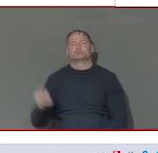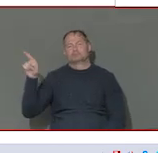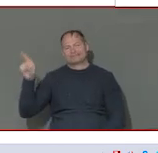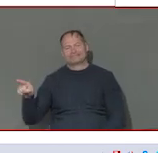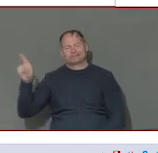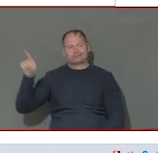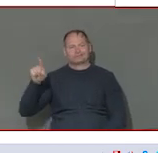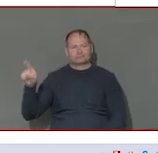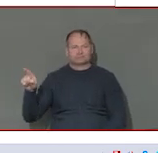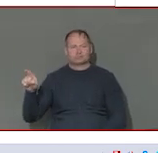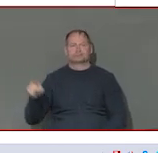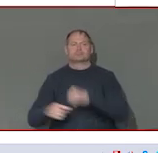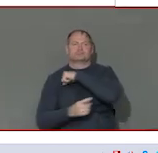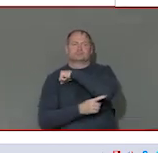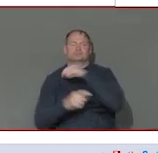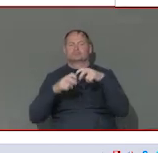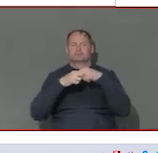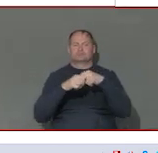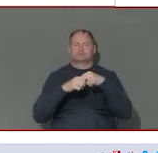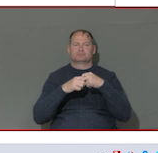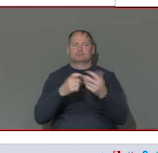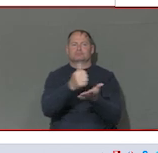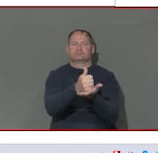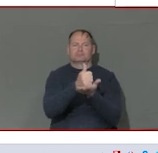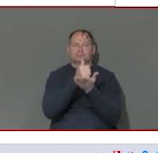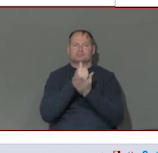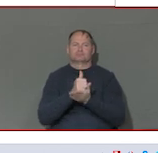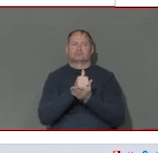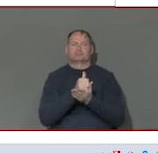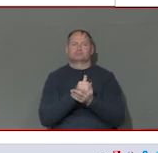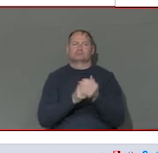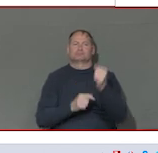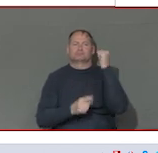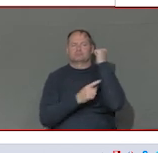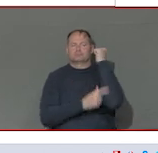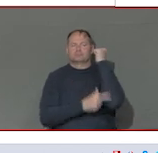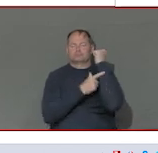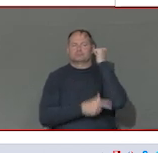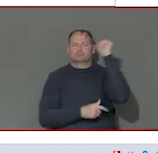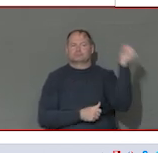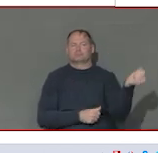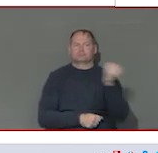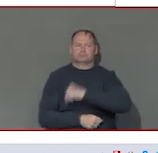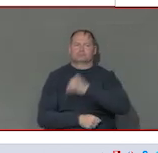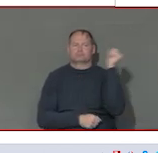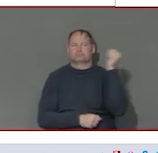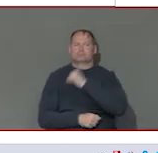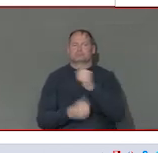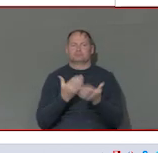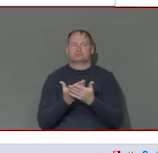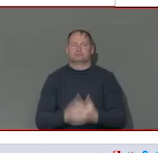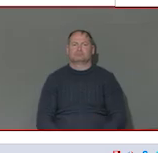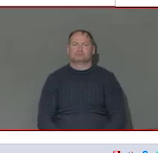then elbow joints allowing rotation of the forearm, not just elbow joints